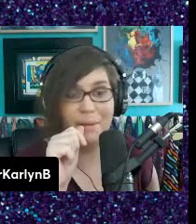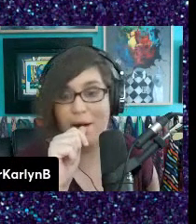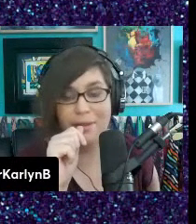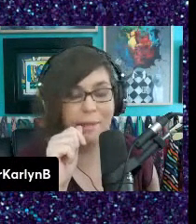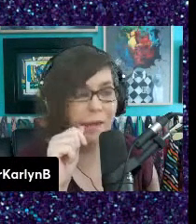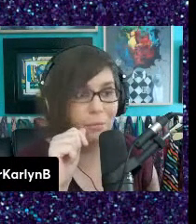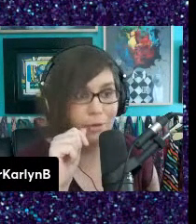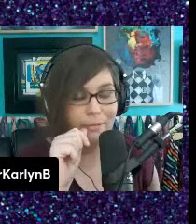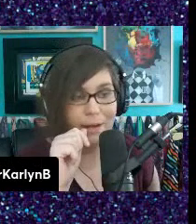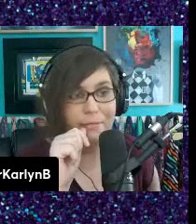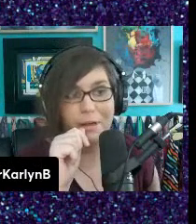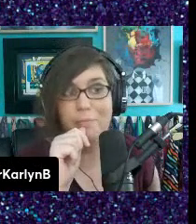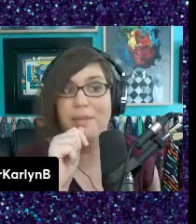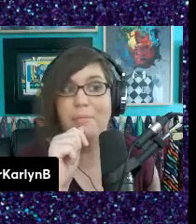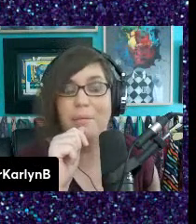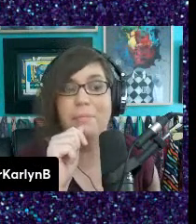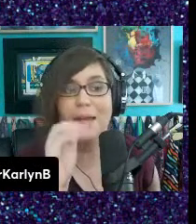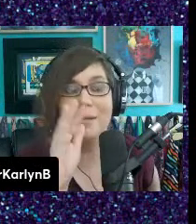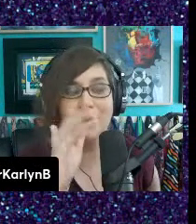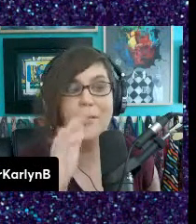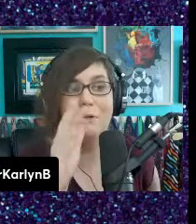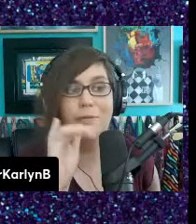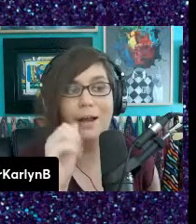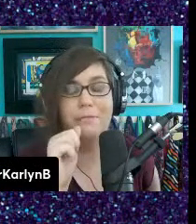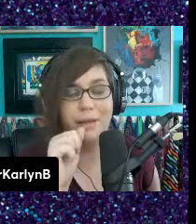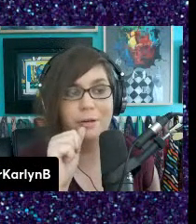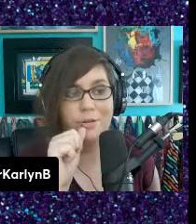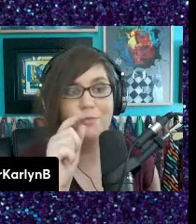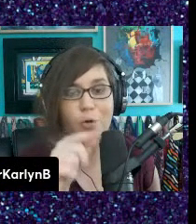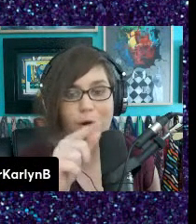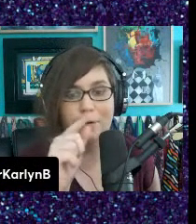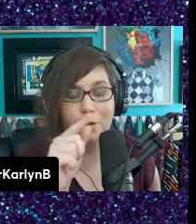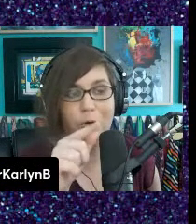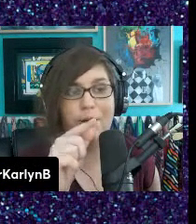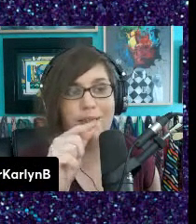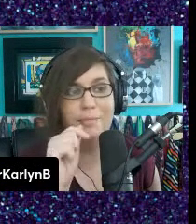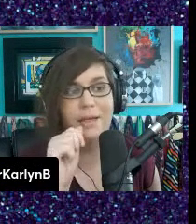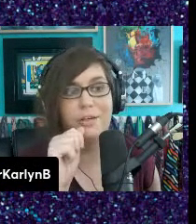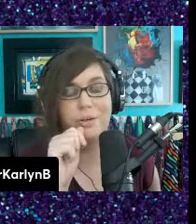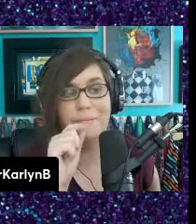I mean, I don't think they paid him more than 5 figures, but they probably paid him in a low 5 figures for a